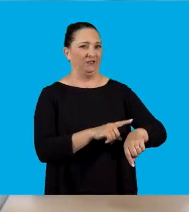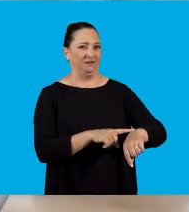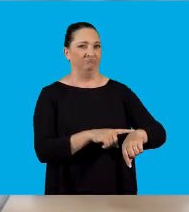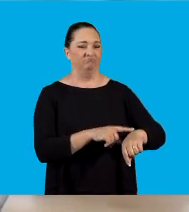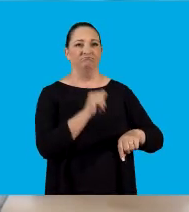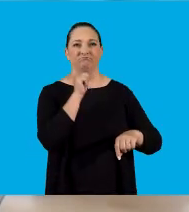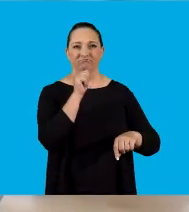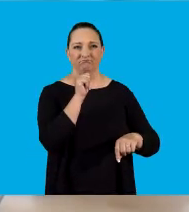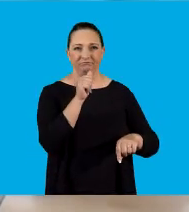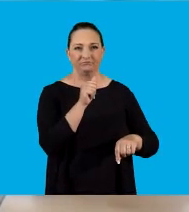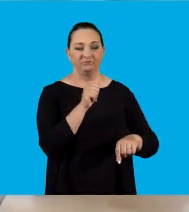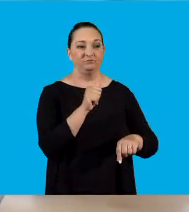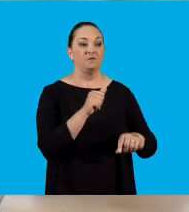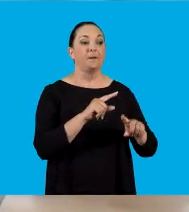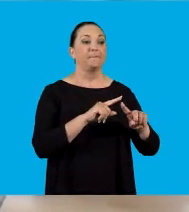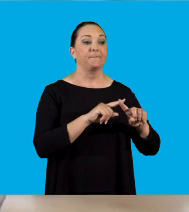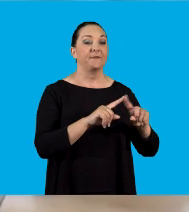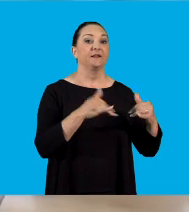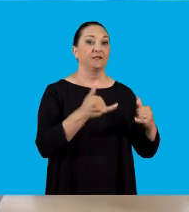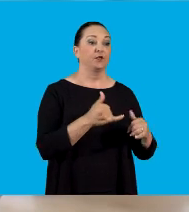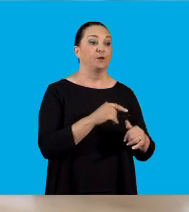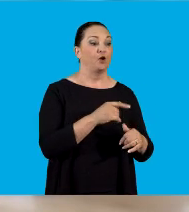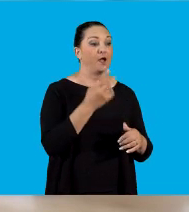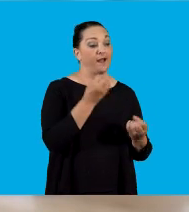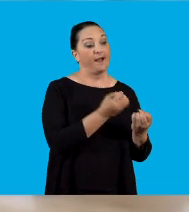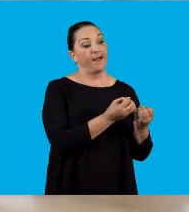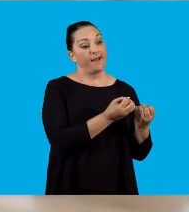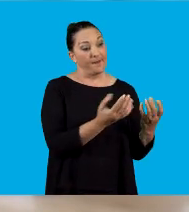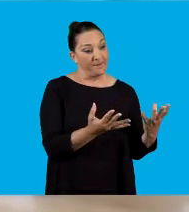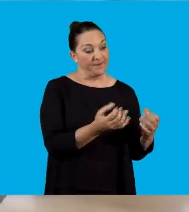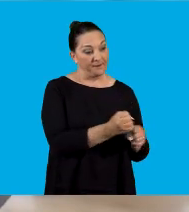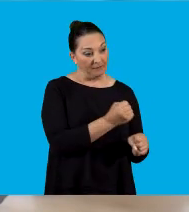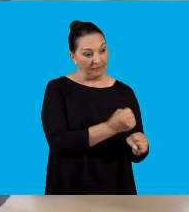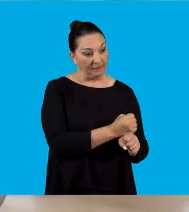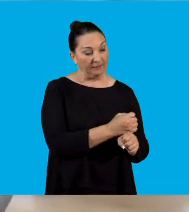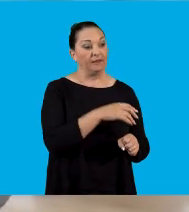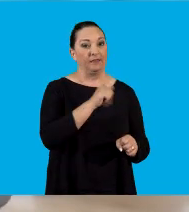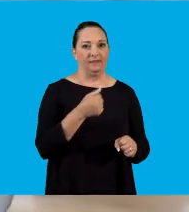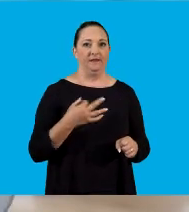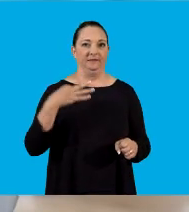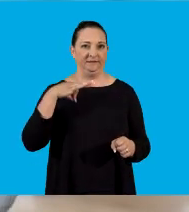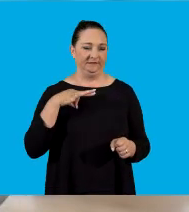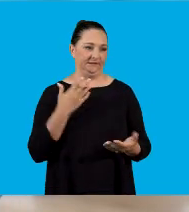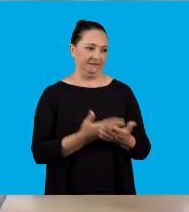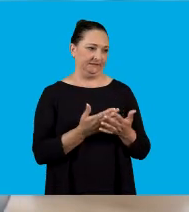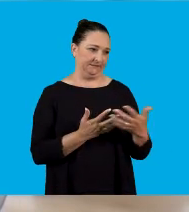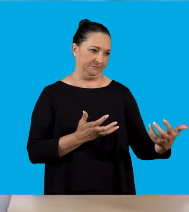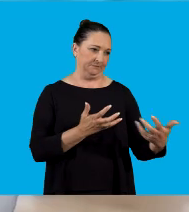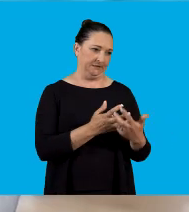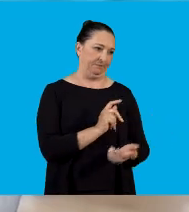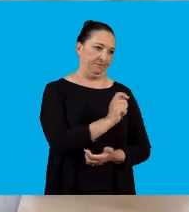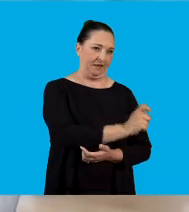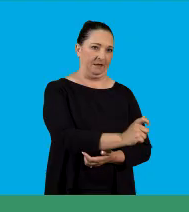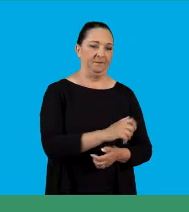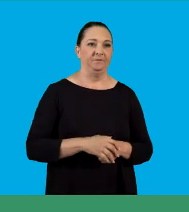at 6 and then you ended at 10. No, but your payment will be based on what you have produced on that day.